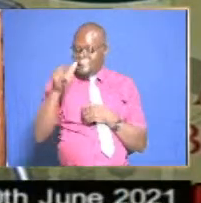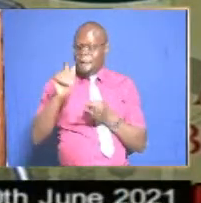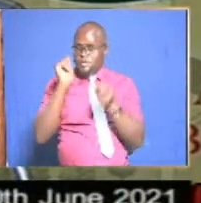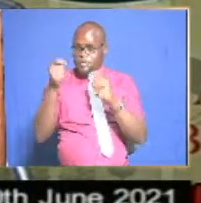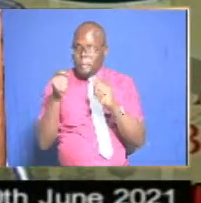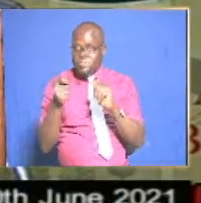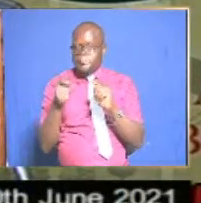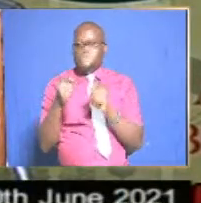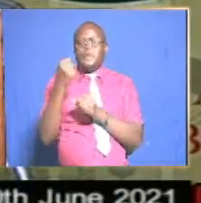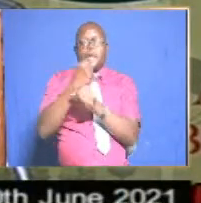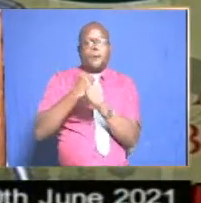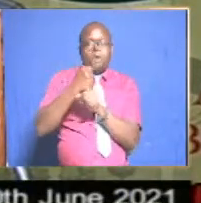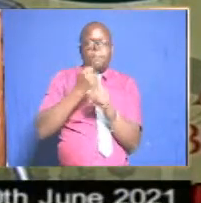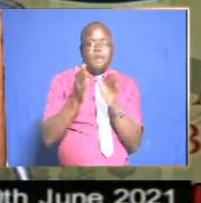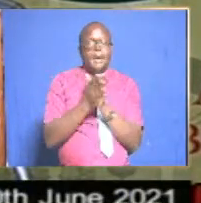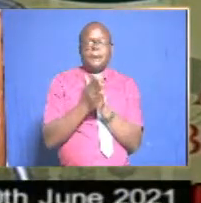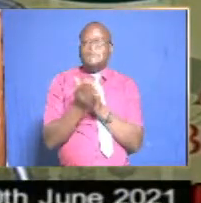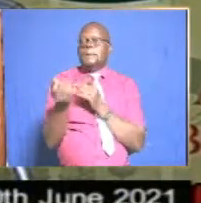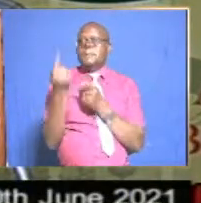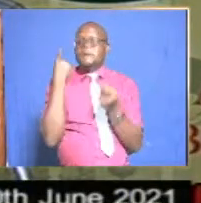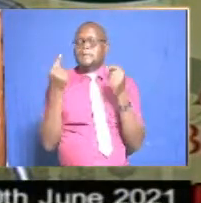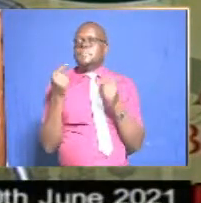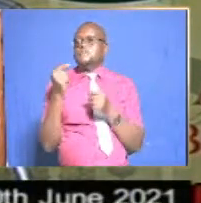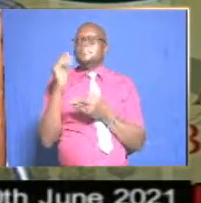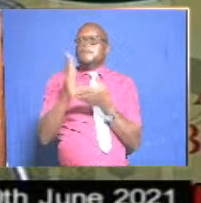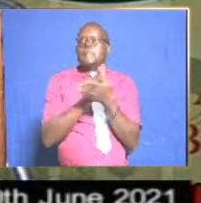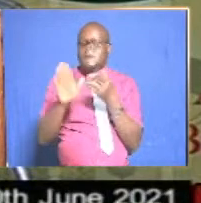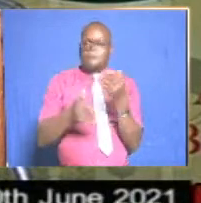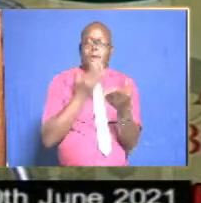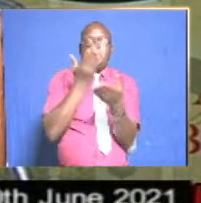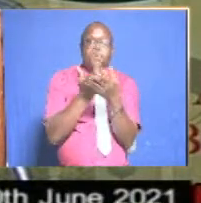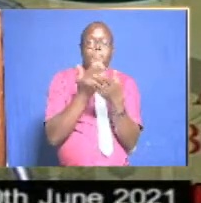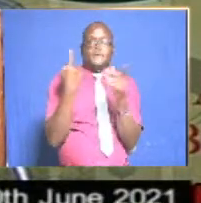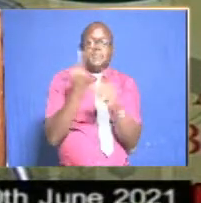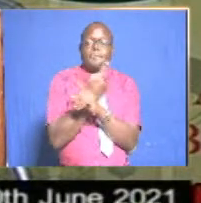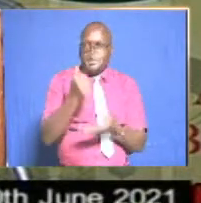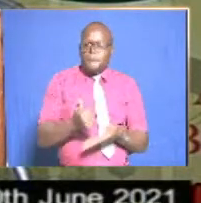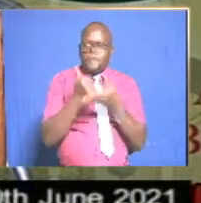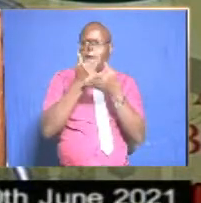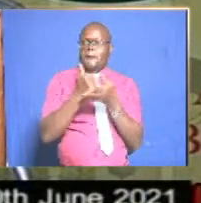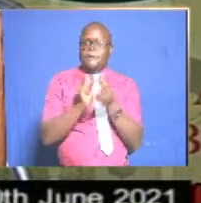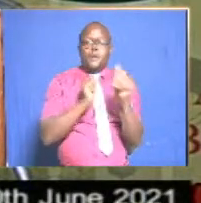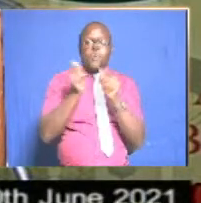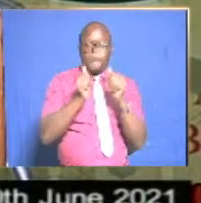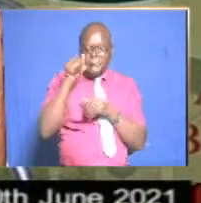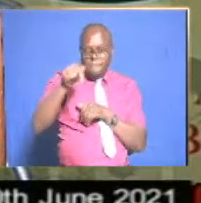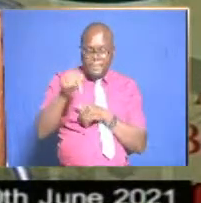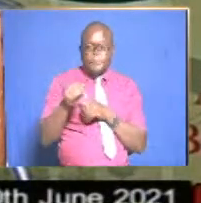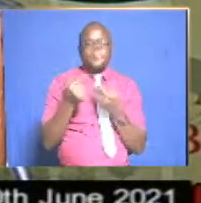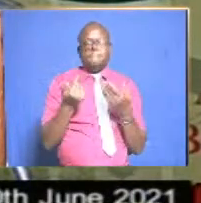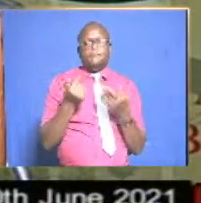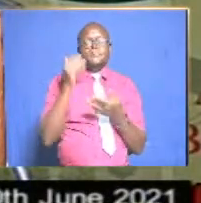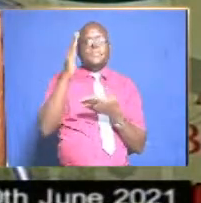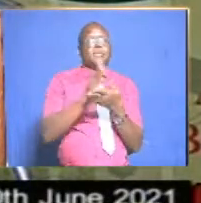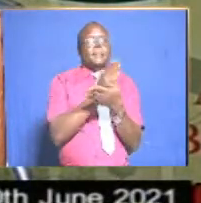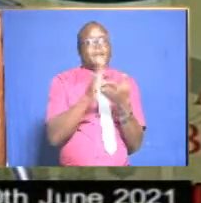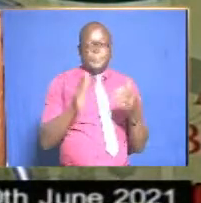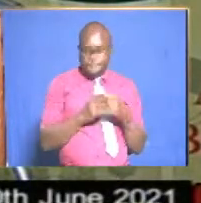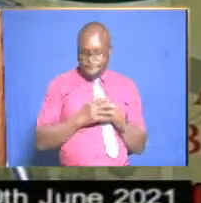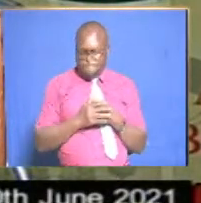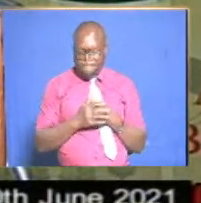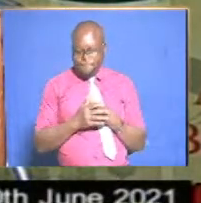in the coffee and tea sectors, I'll be proposing further measures to enhance competitiveness of these subsectors.